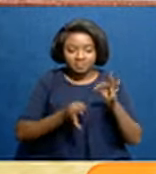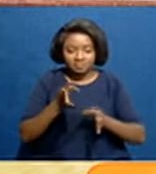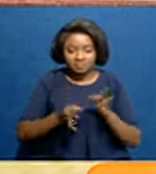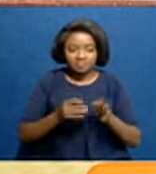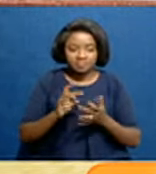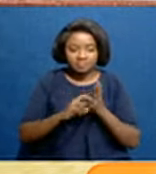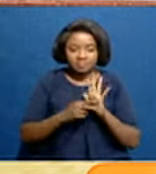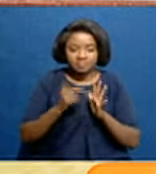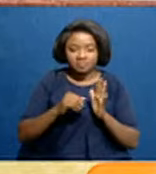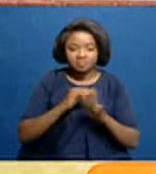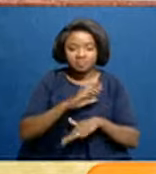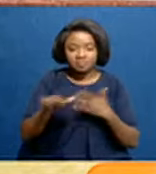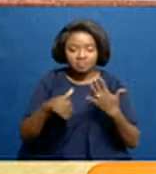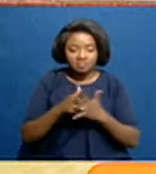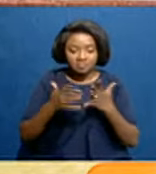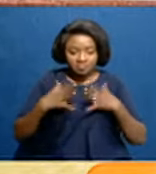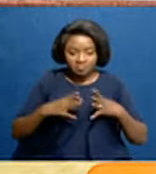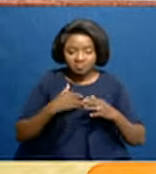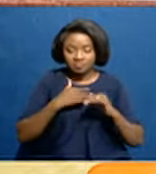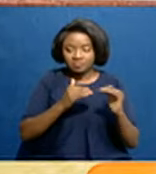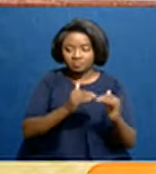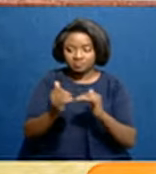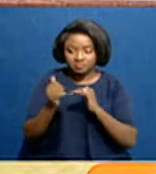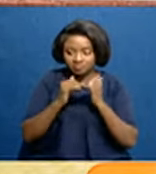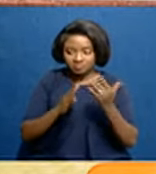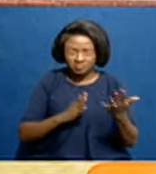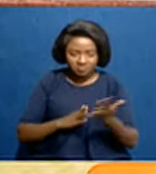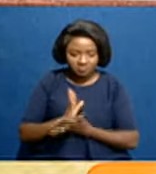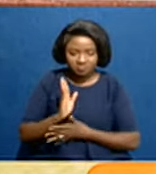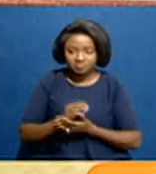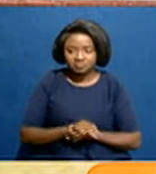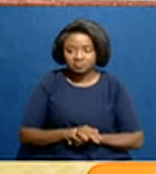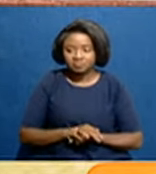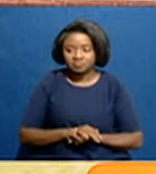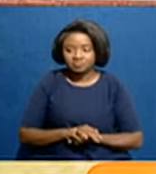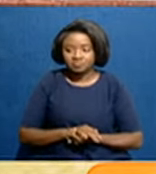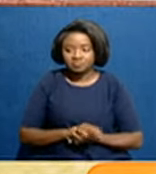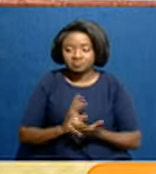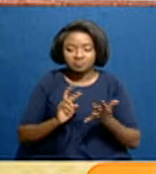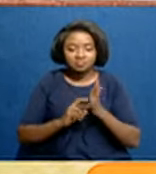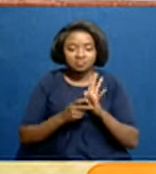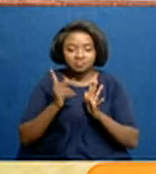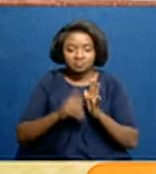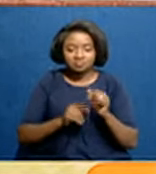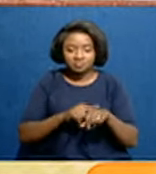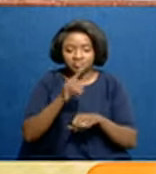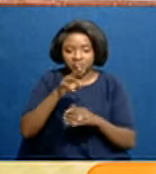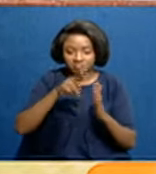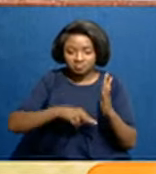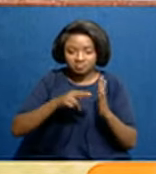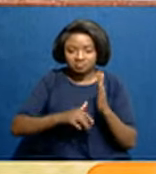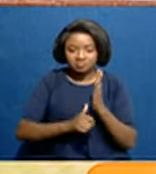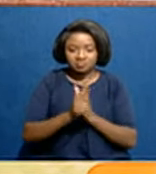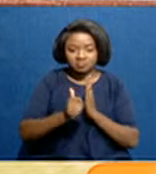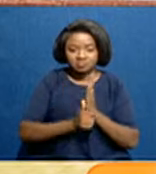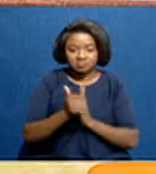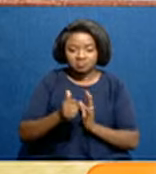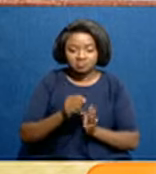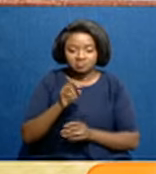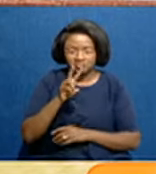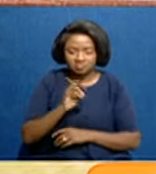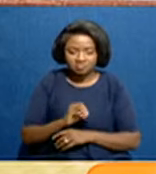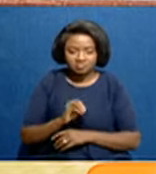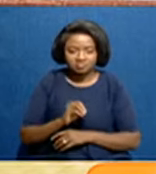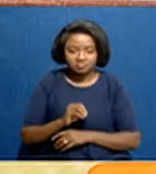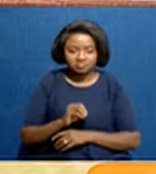of us have got the same rights. So, Jeff, when you read Article 20,